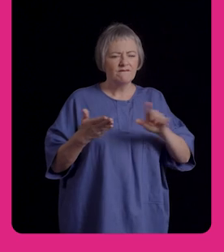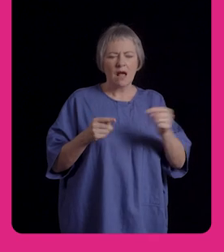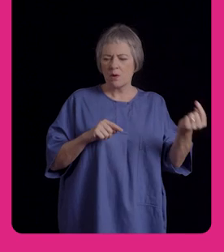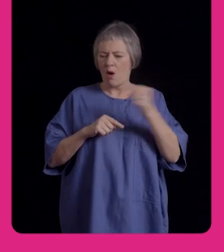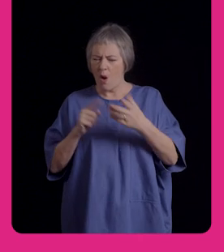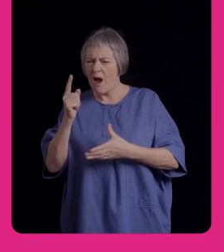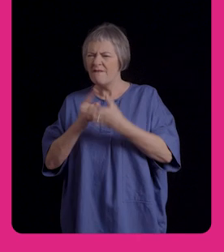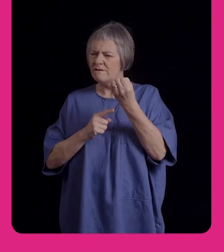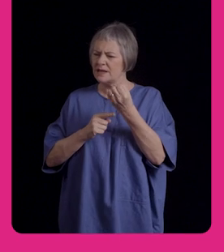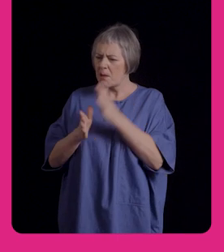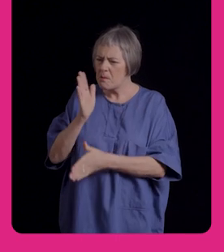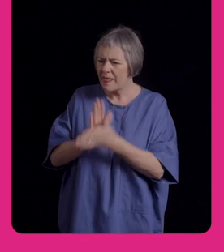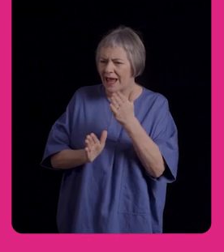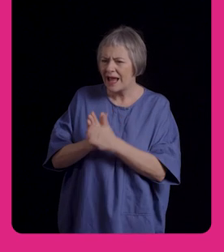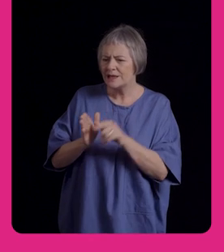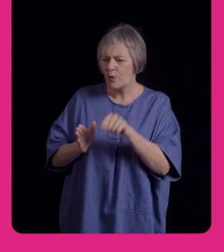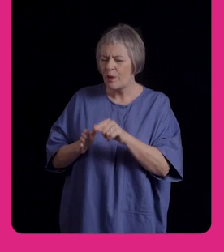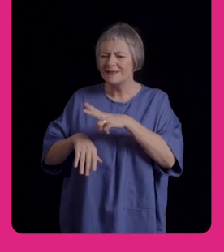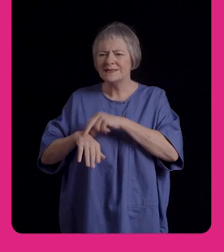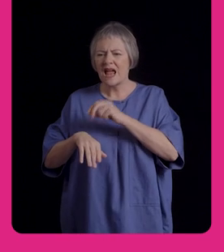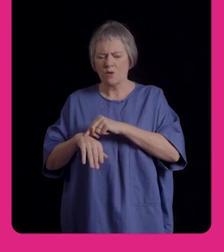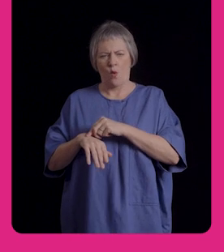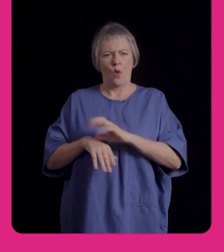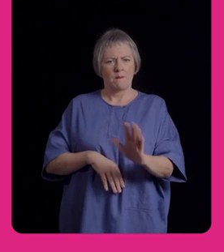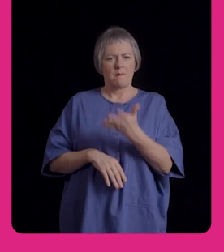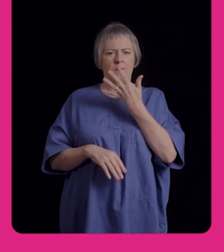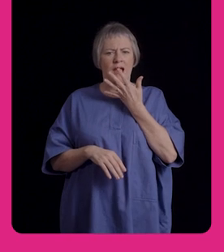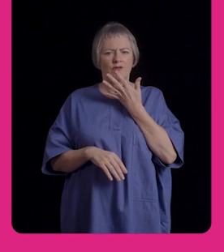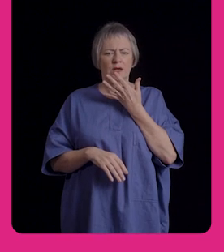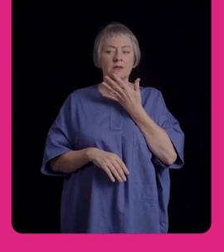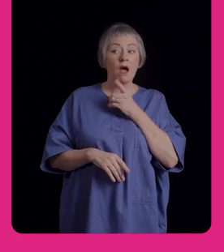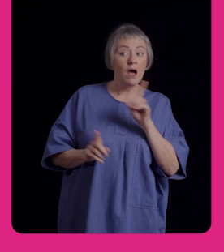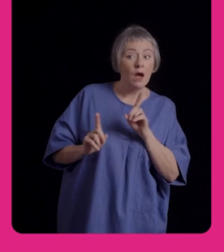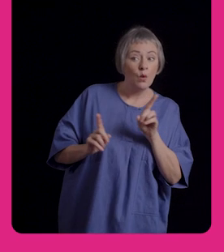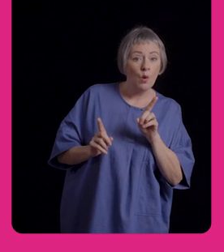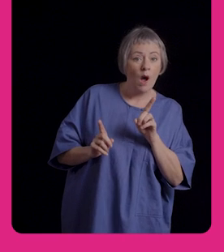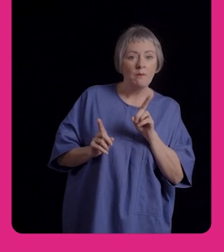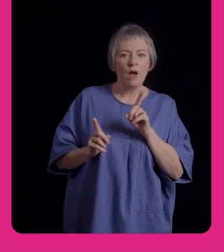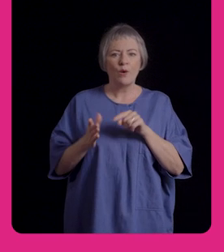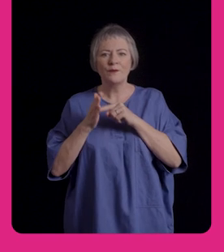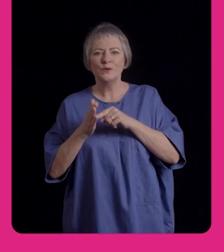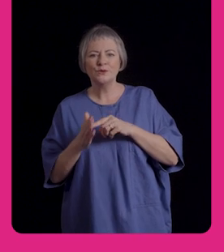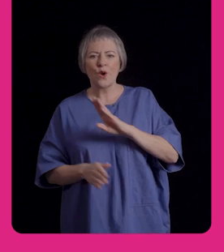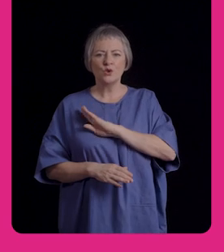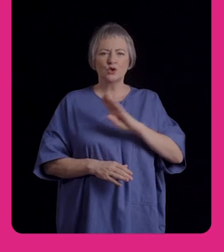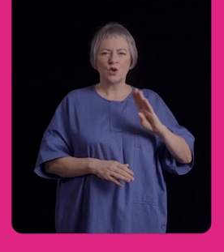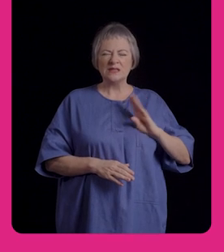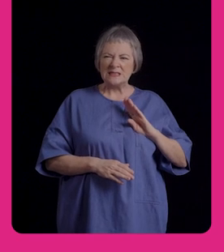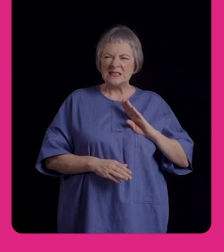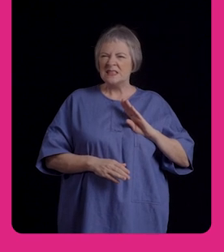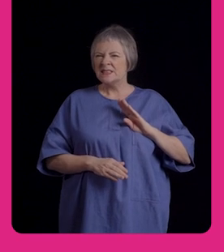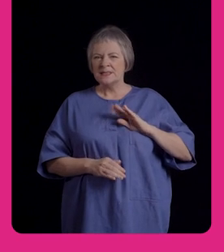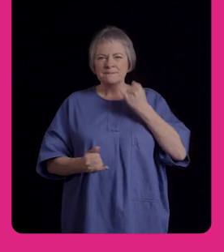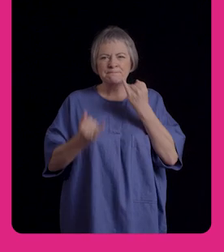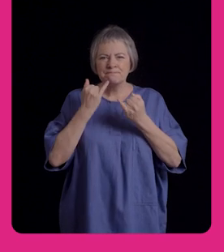they discover him playing toy soldiers with his nephew and he gets very embarrassed. So the idea of like, what about one of these toy soldiers who's just really